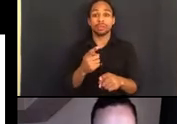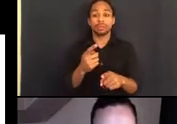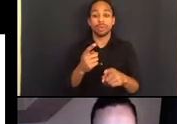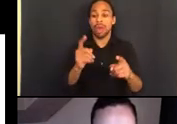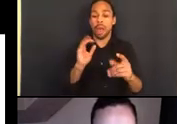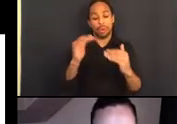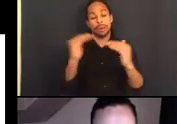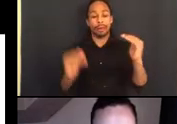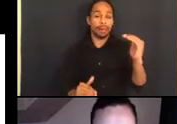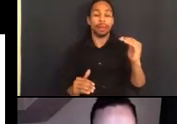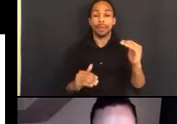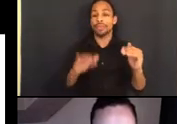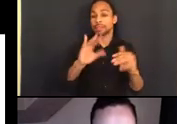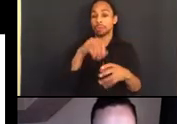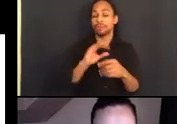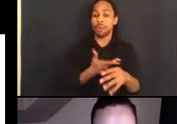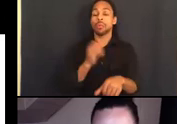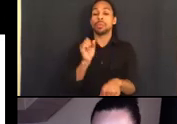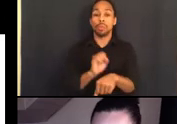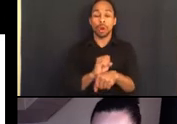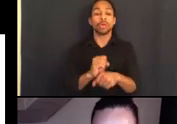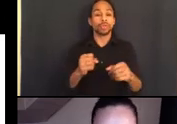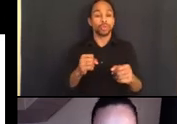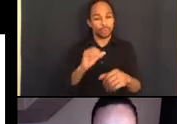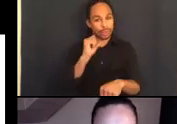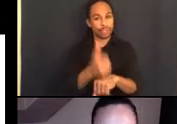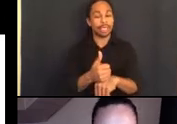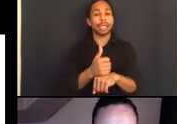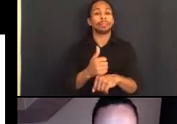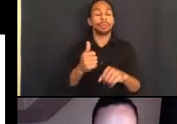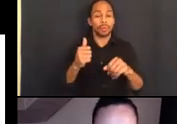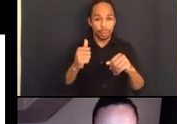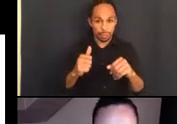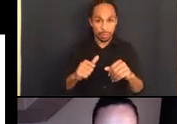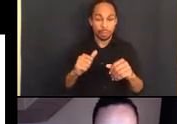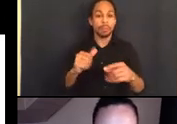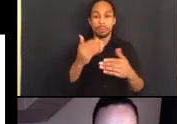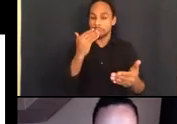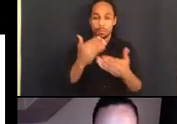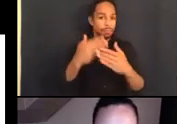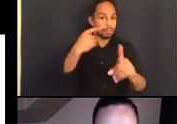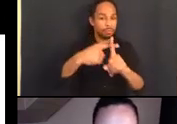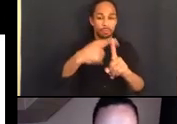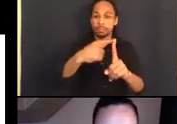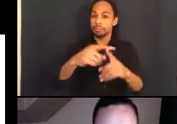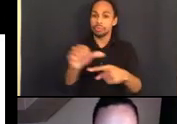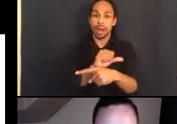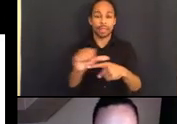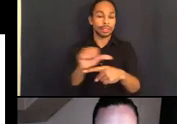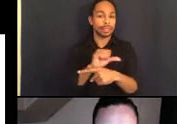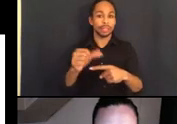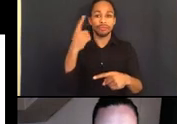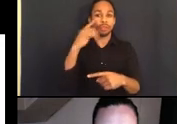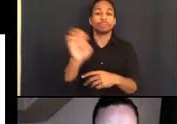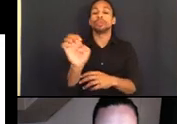and implement effective, inclusive practices for people with disabilities in emergency planning. Particularly here in California, the